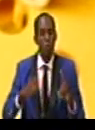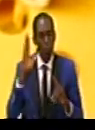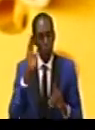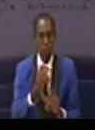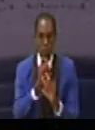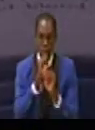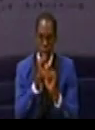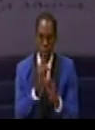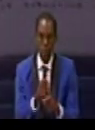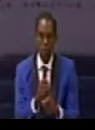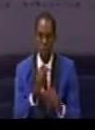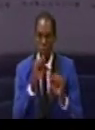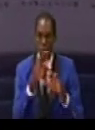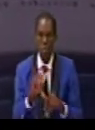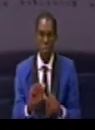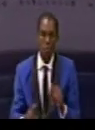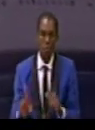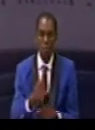name. In